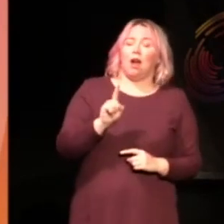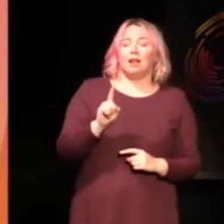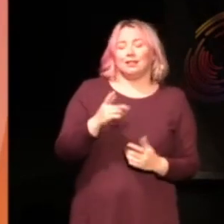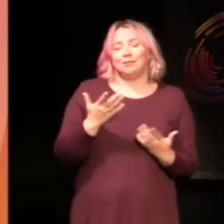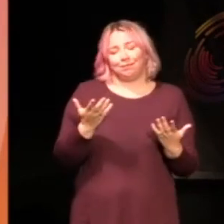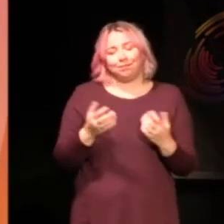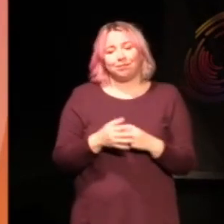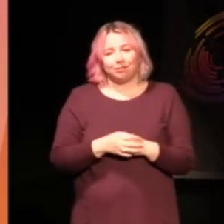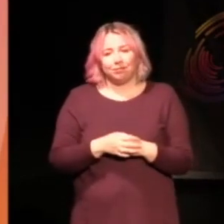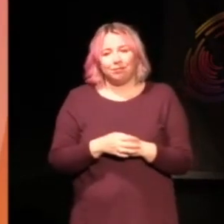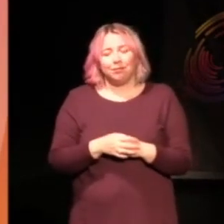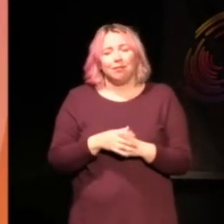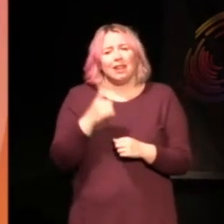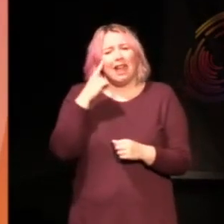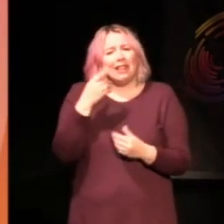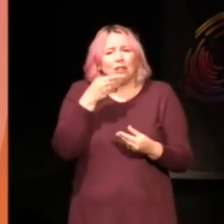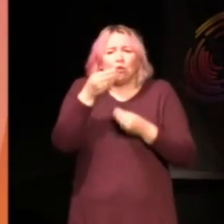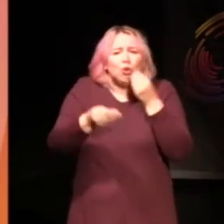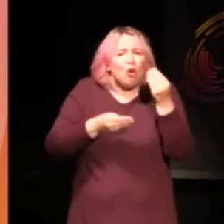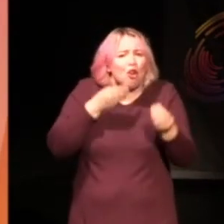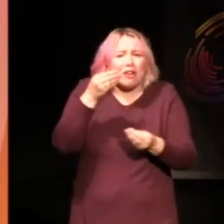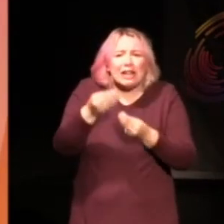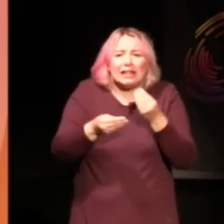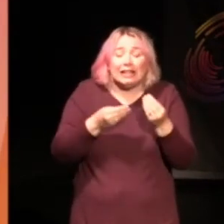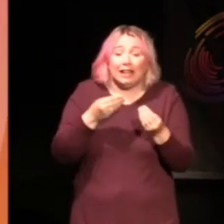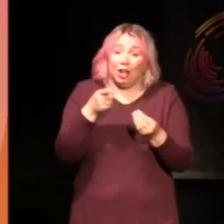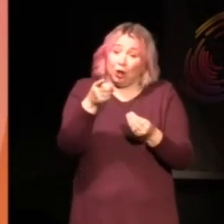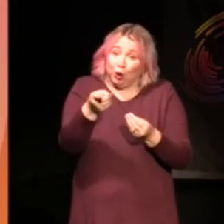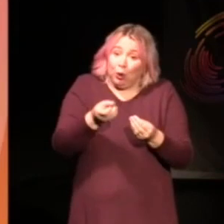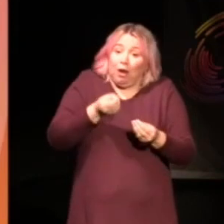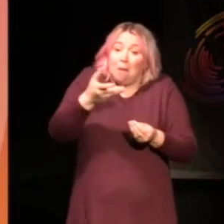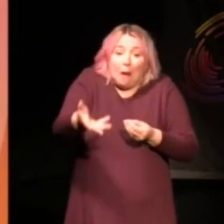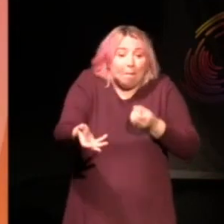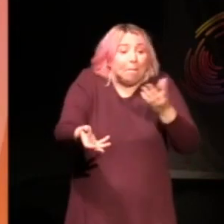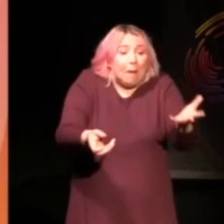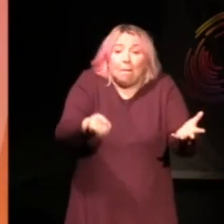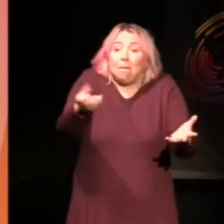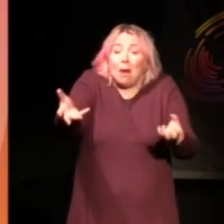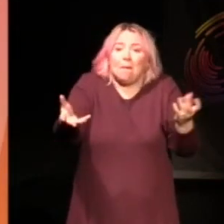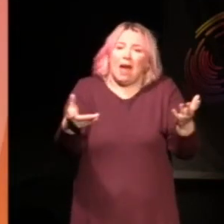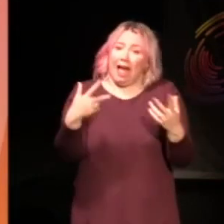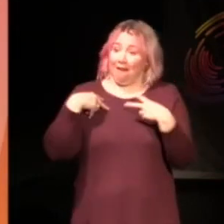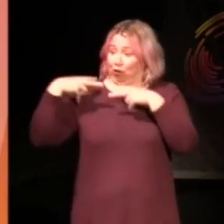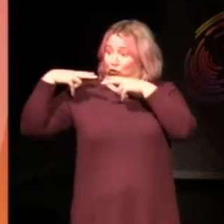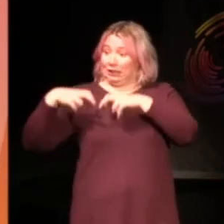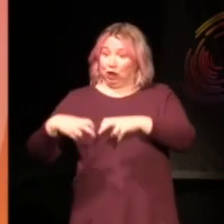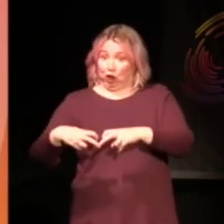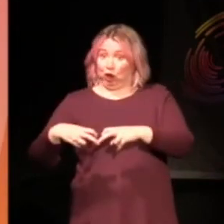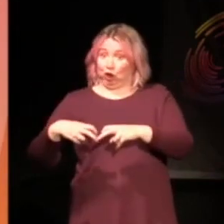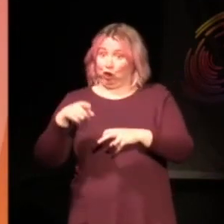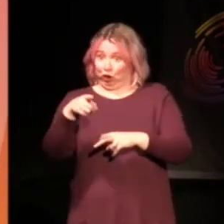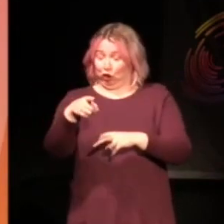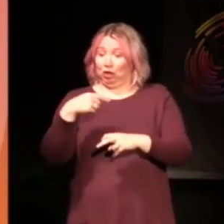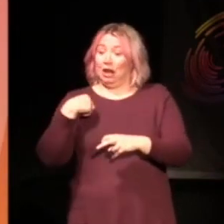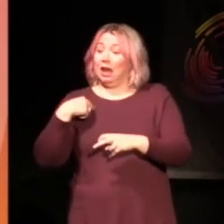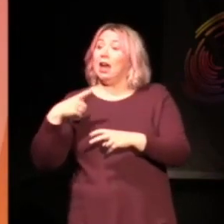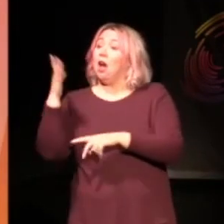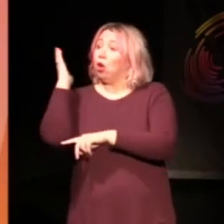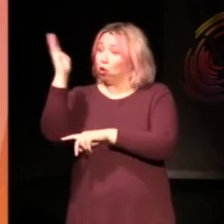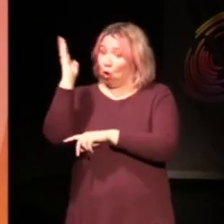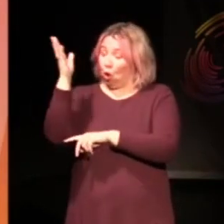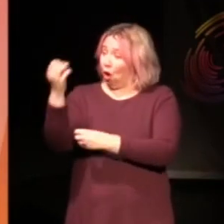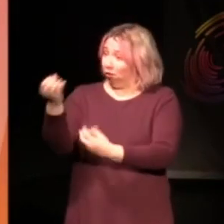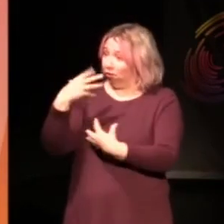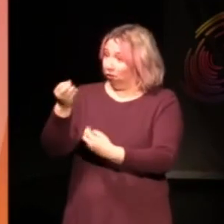think stories are like those small acts. There are interesting studies that show if we go to a talk, if the talk is given